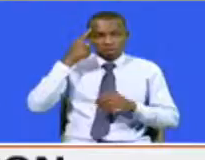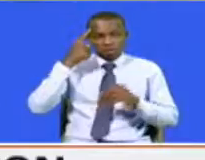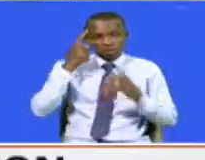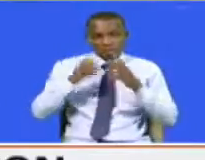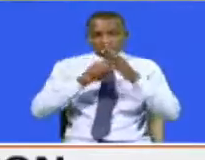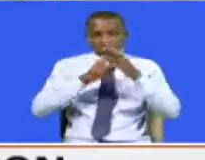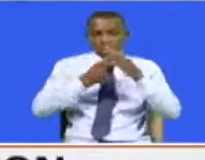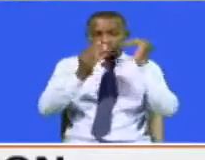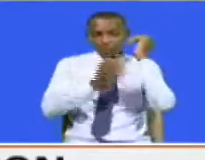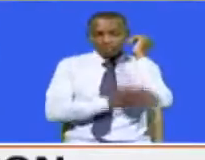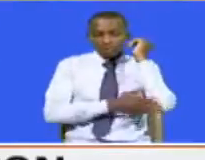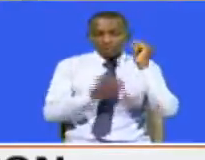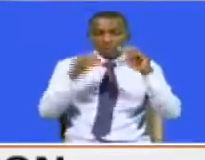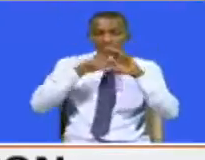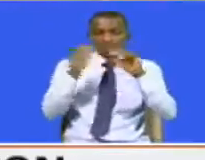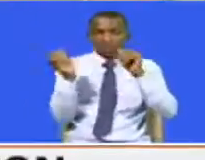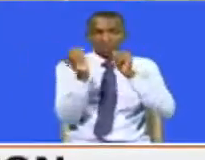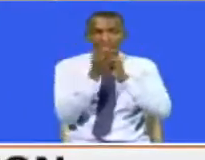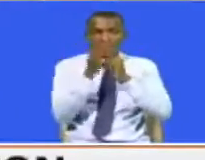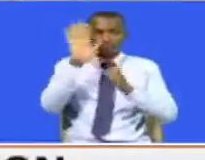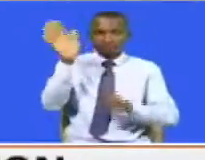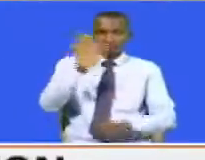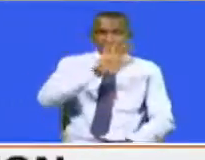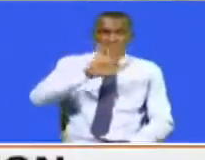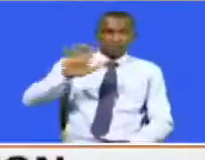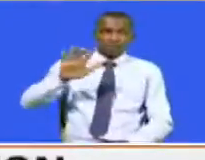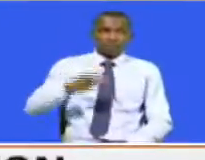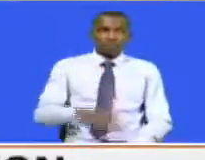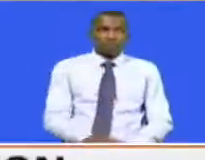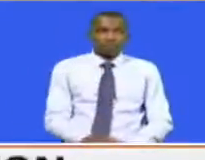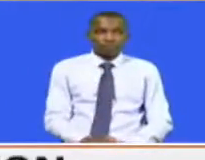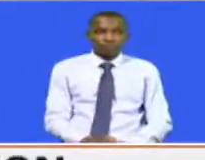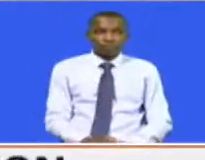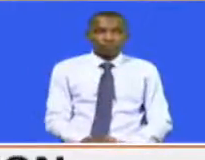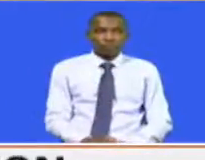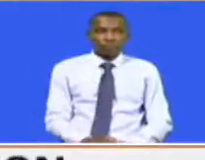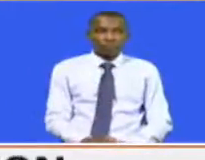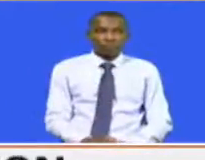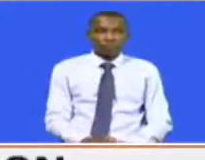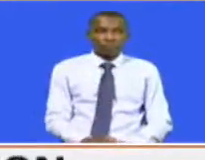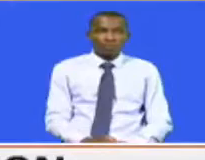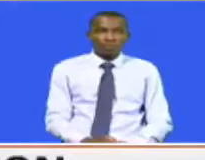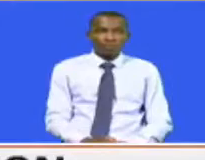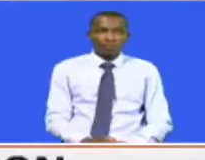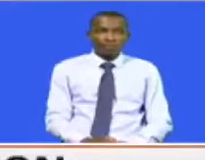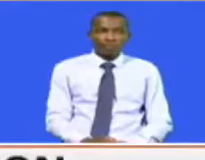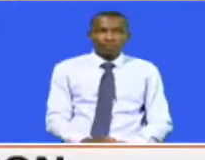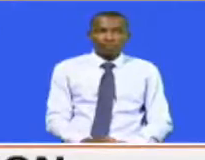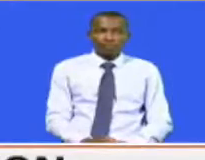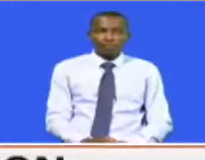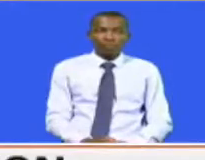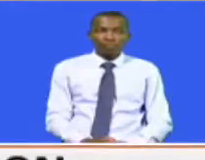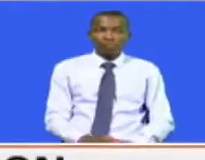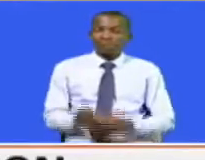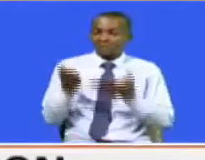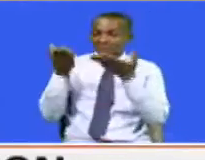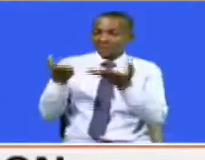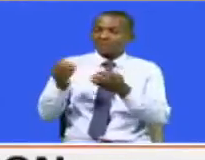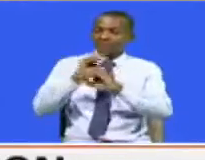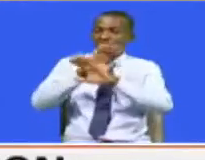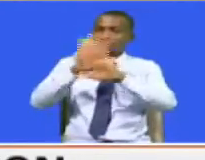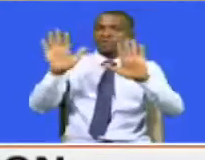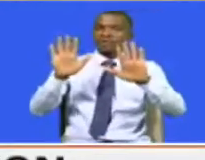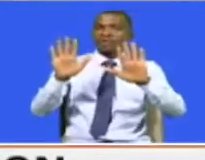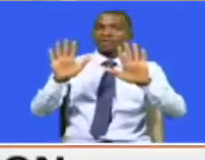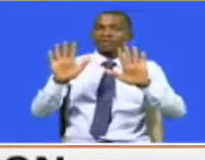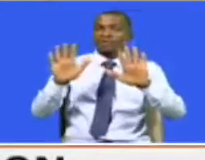13th parliament. But their Kenya Kwanza counterparts have told them to go slow. It is quite clear that it was also